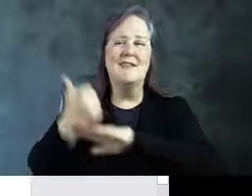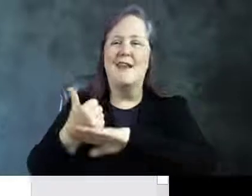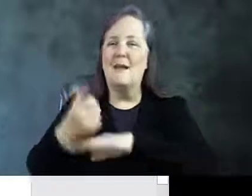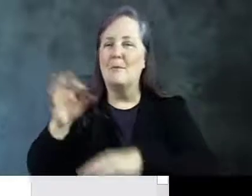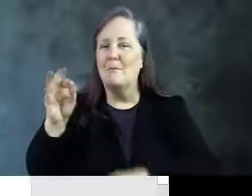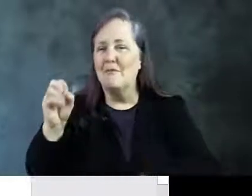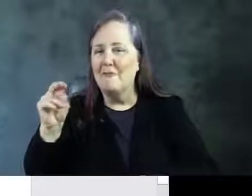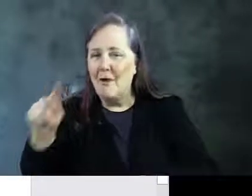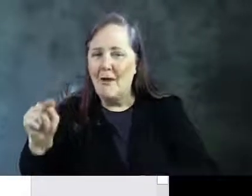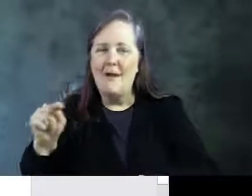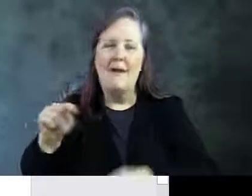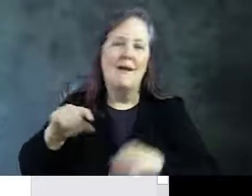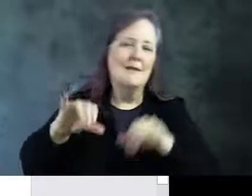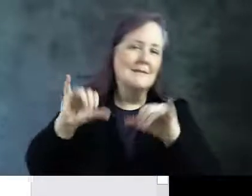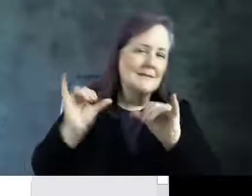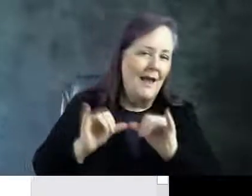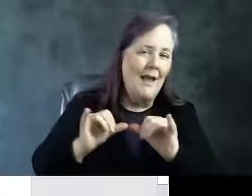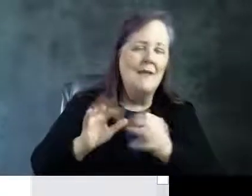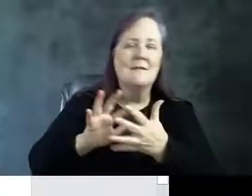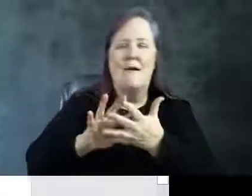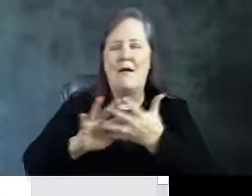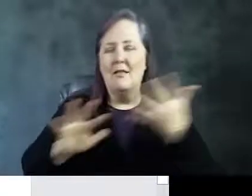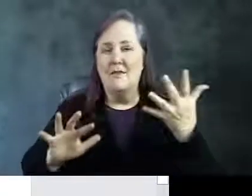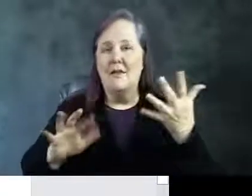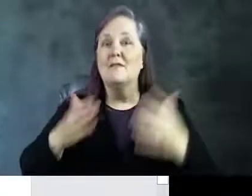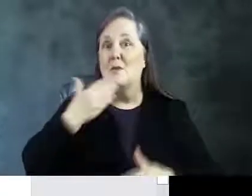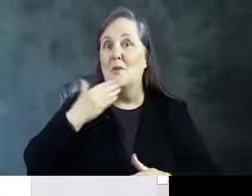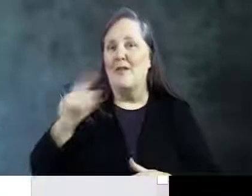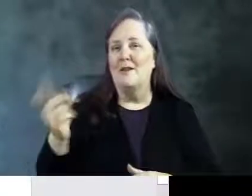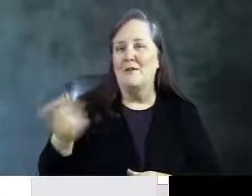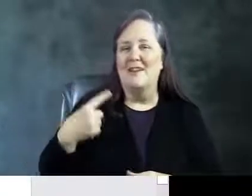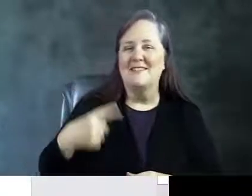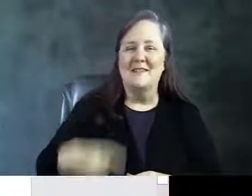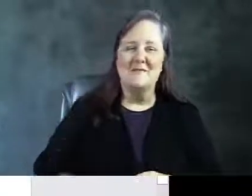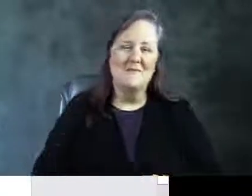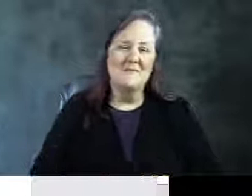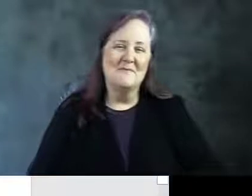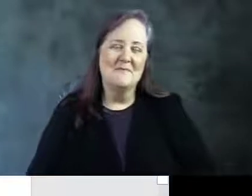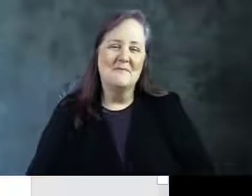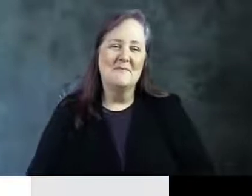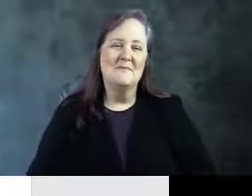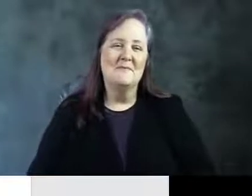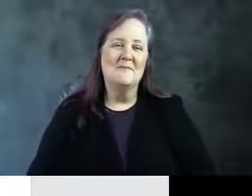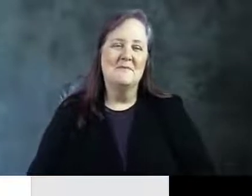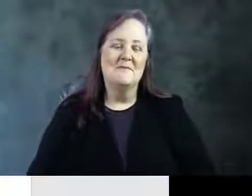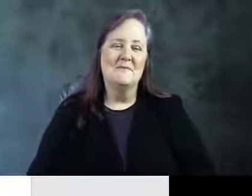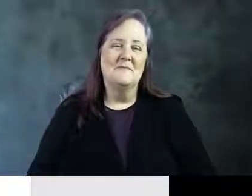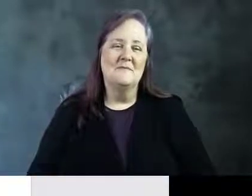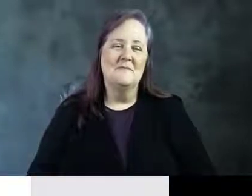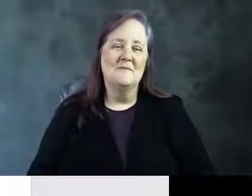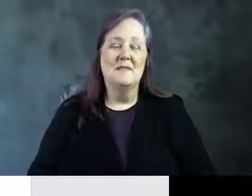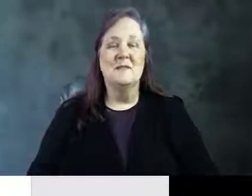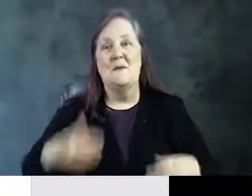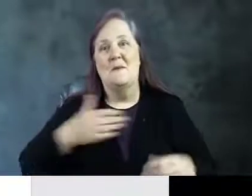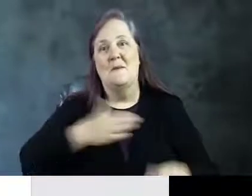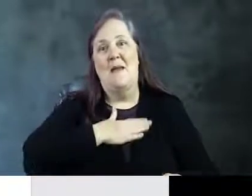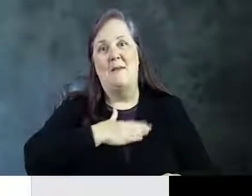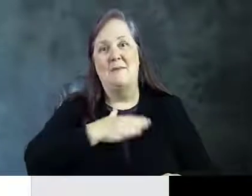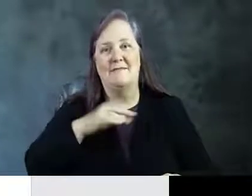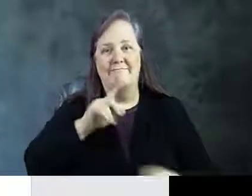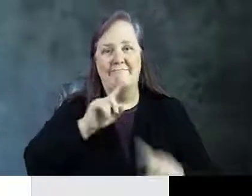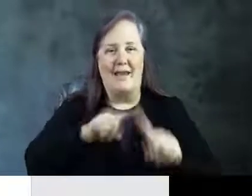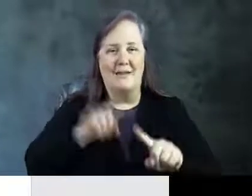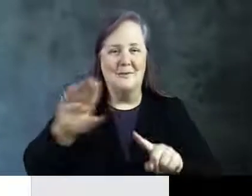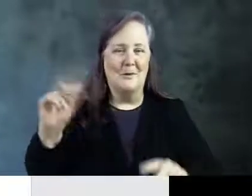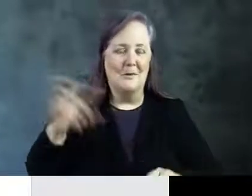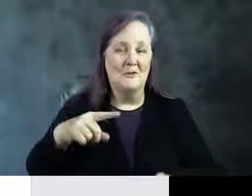great question. Thank you for answering. I'm sorry, thank you for asking. You're welcome. I'm glad that answered your question. Okay, so